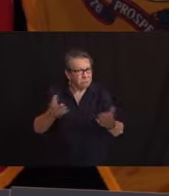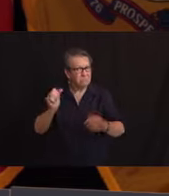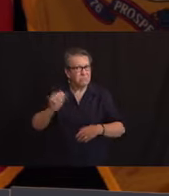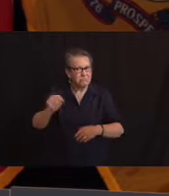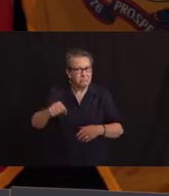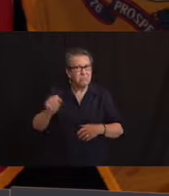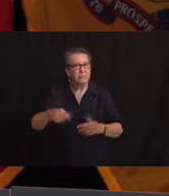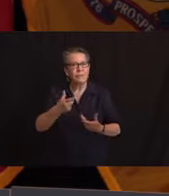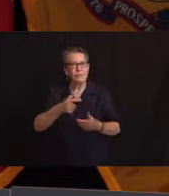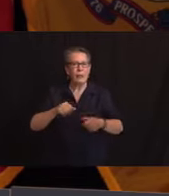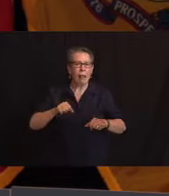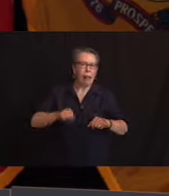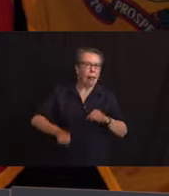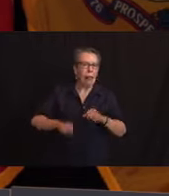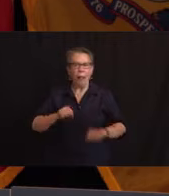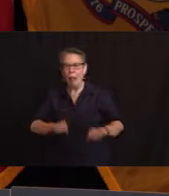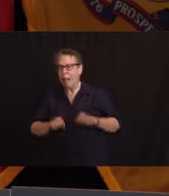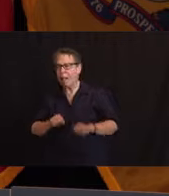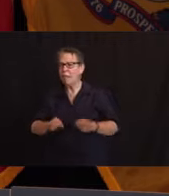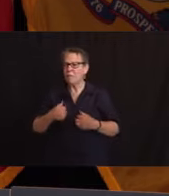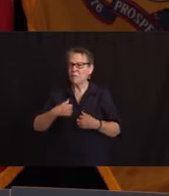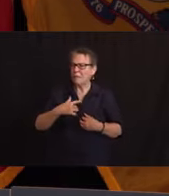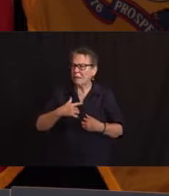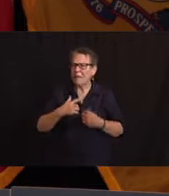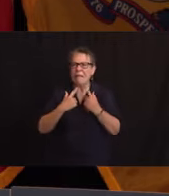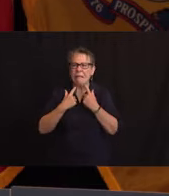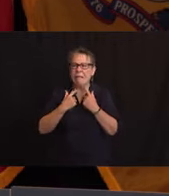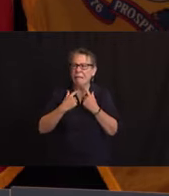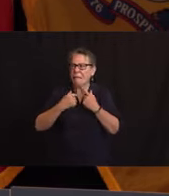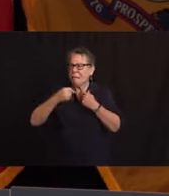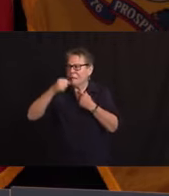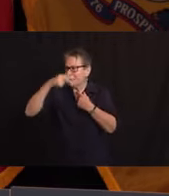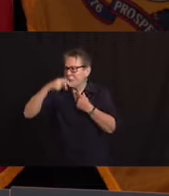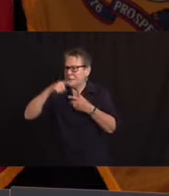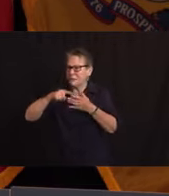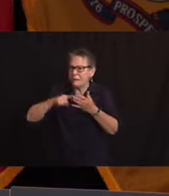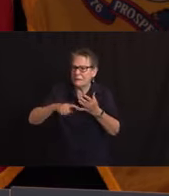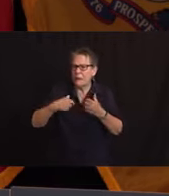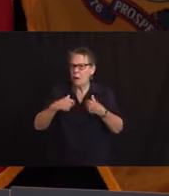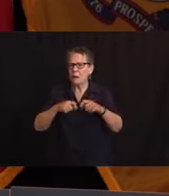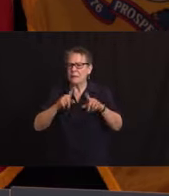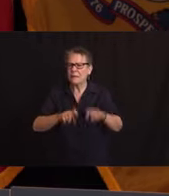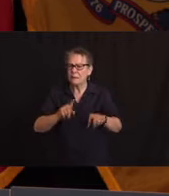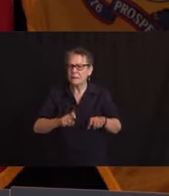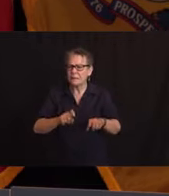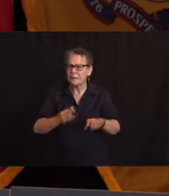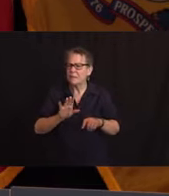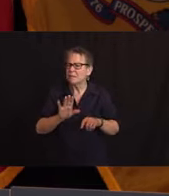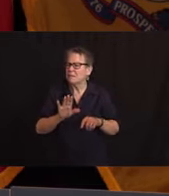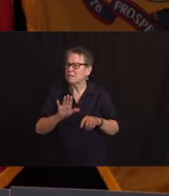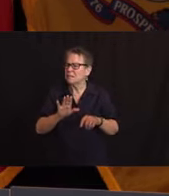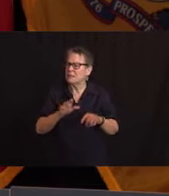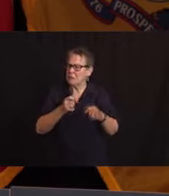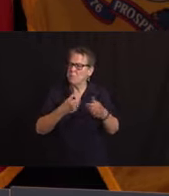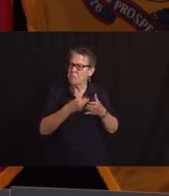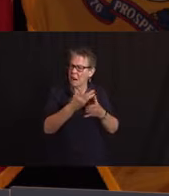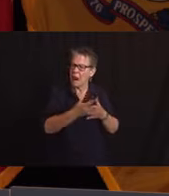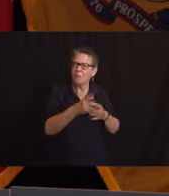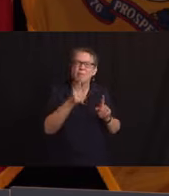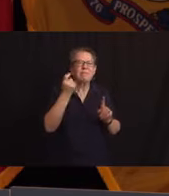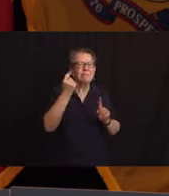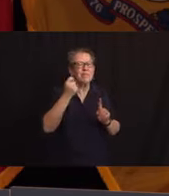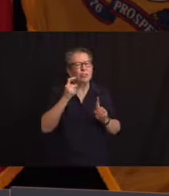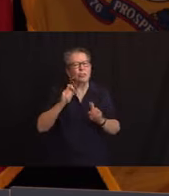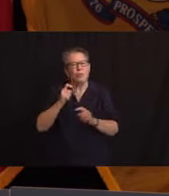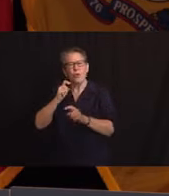if you have symptoms and you come up negative and you're not sure, you should always go to your doctor. You should always get it confirmed as far as that goes. But as far as